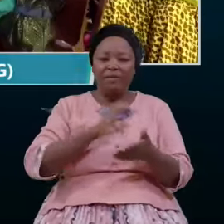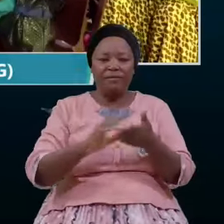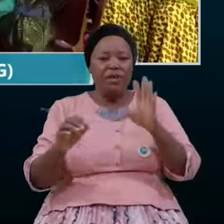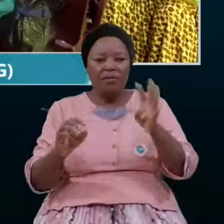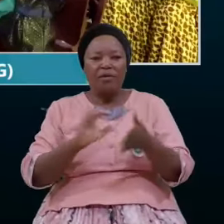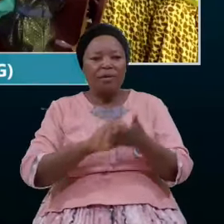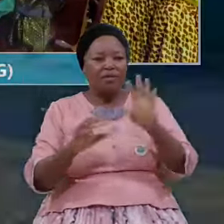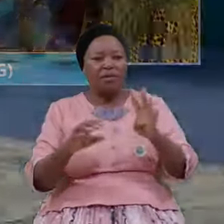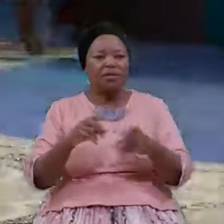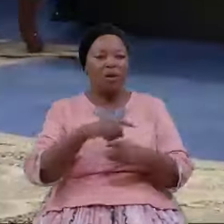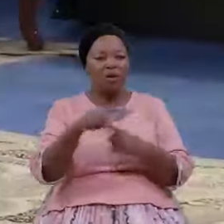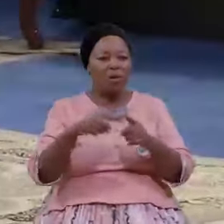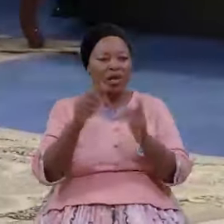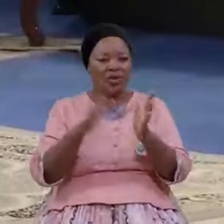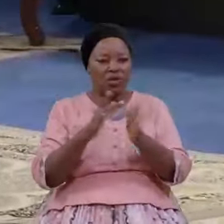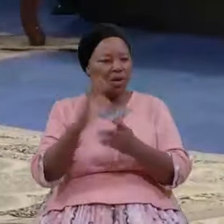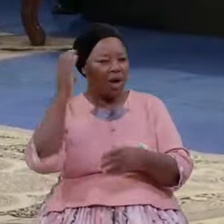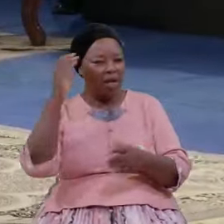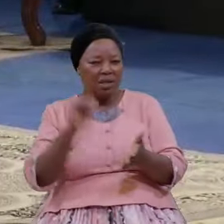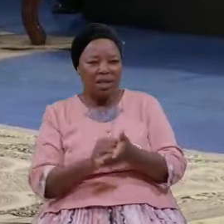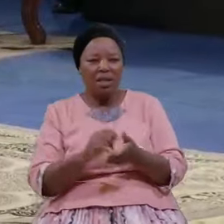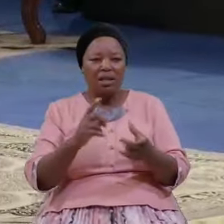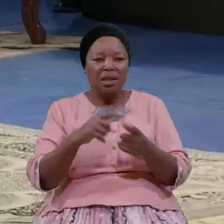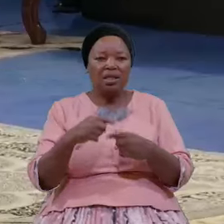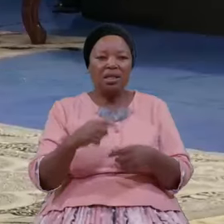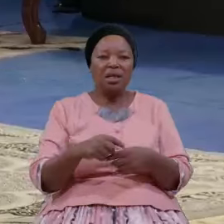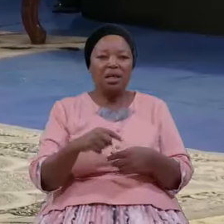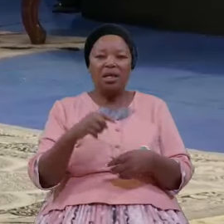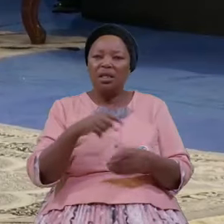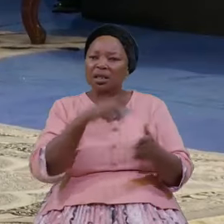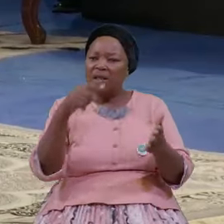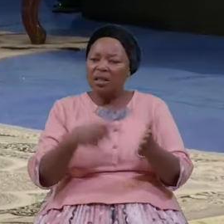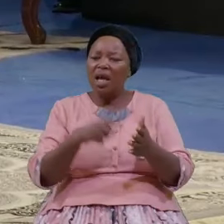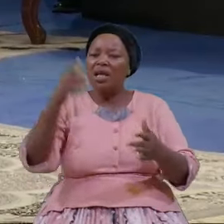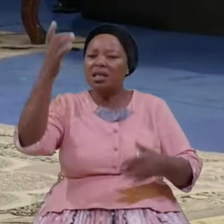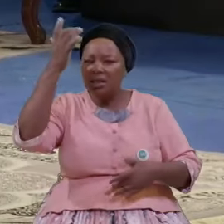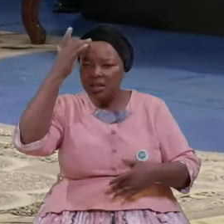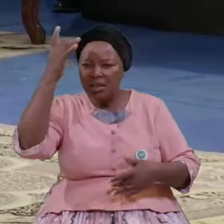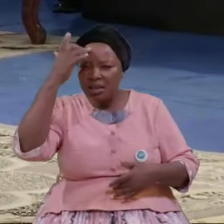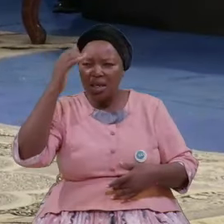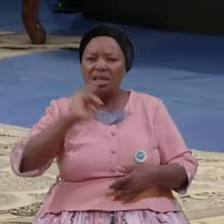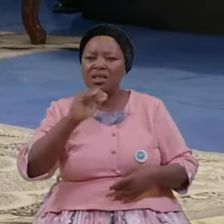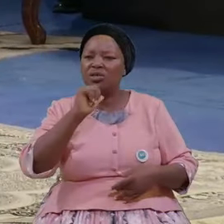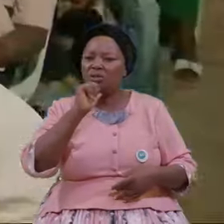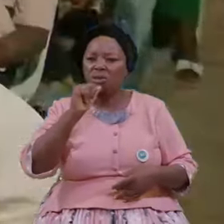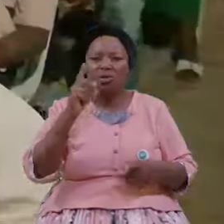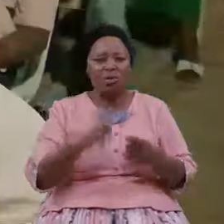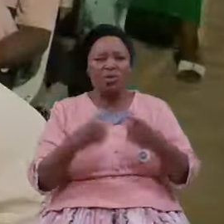that, he said, this sickness is not unto death.